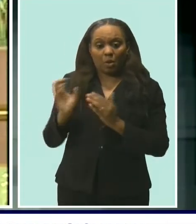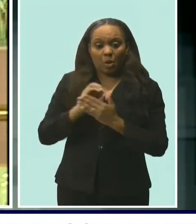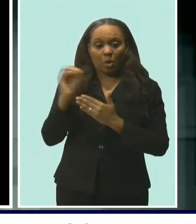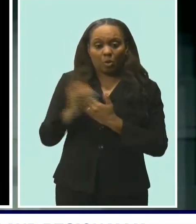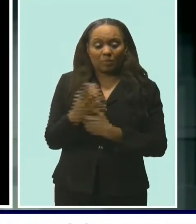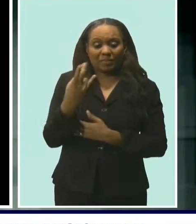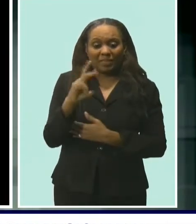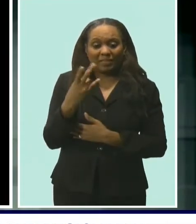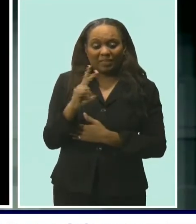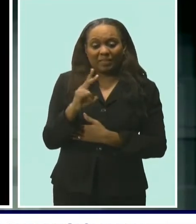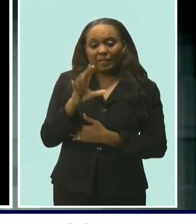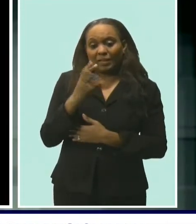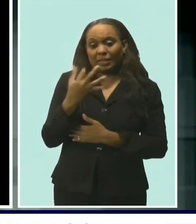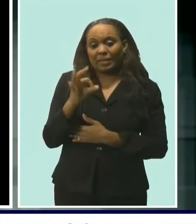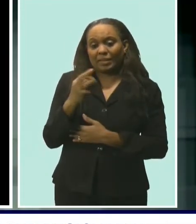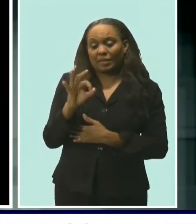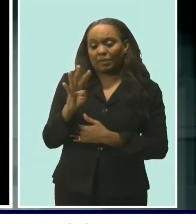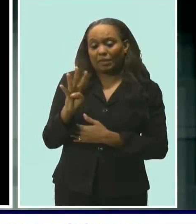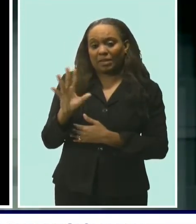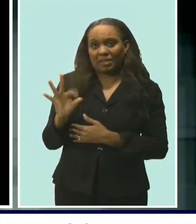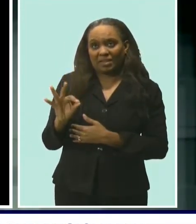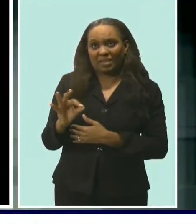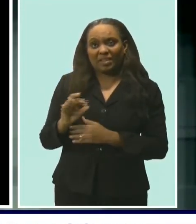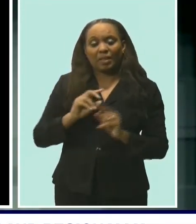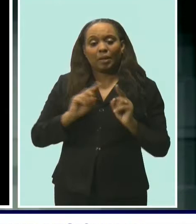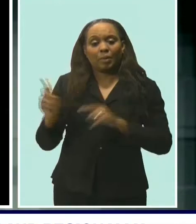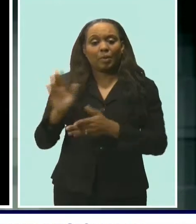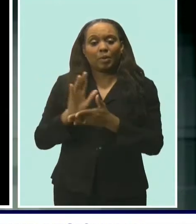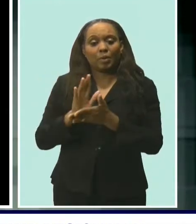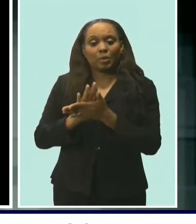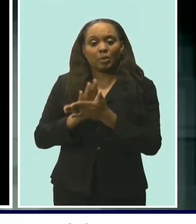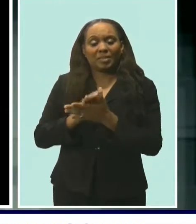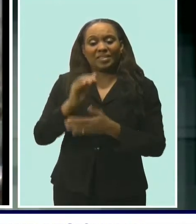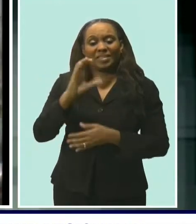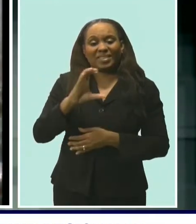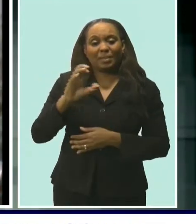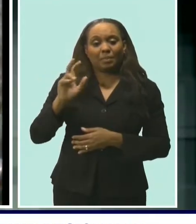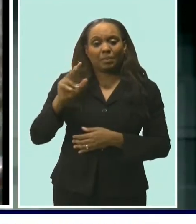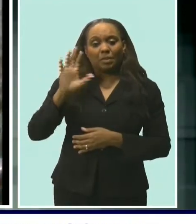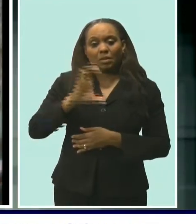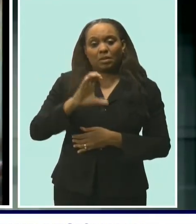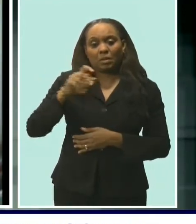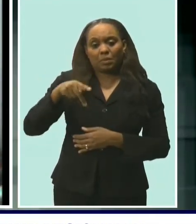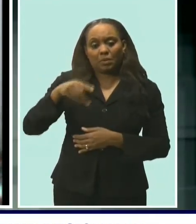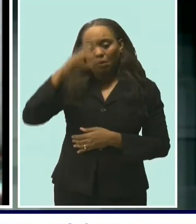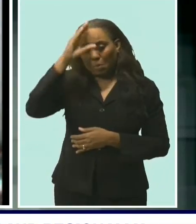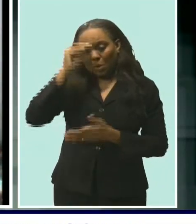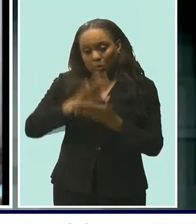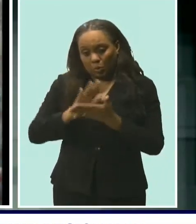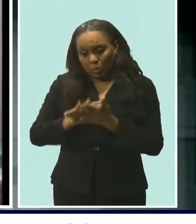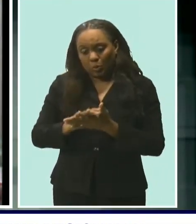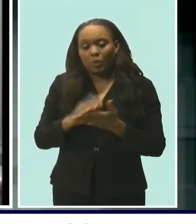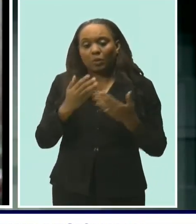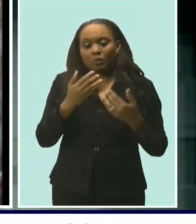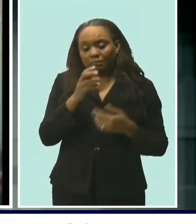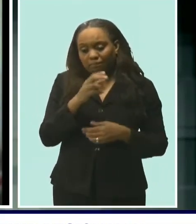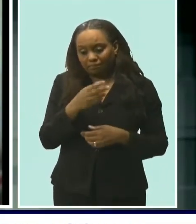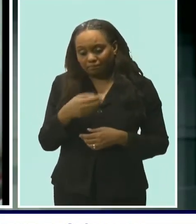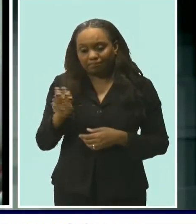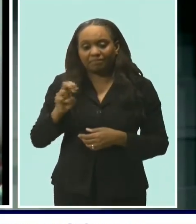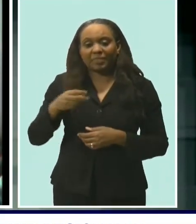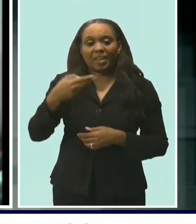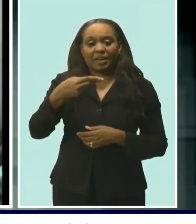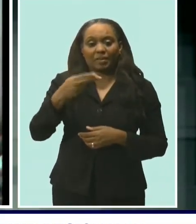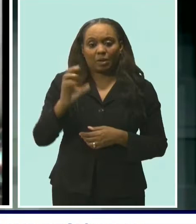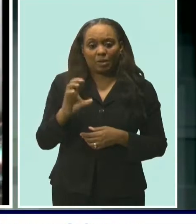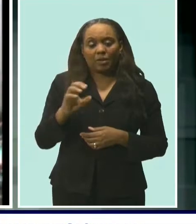1949, Professor Arthur was educated first at the Coleridge and Parry Boys School and Harrison College, and then the University of the West